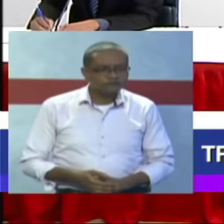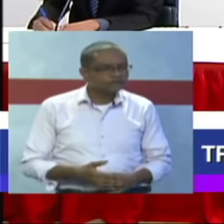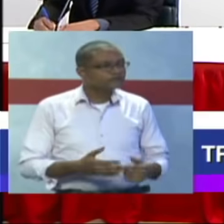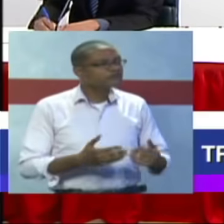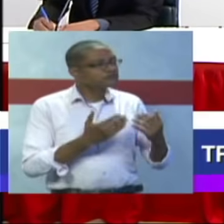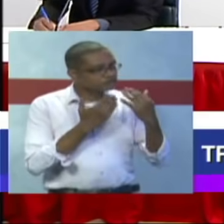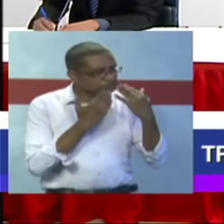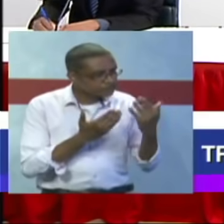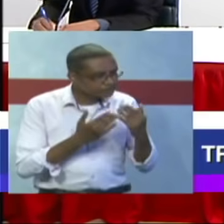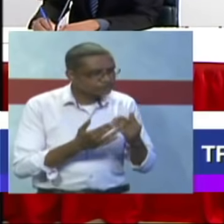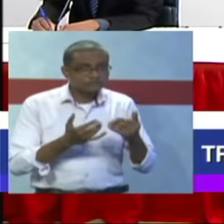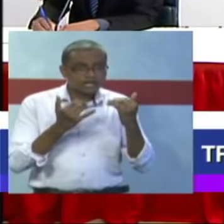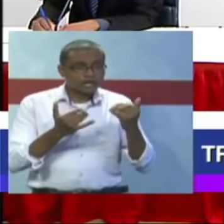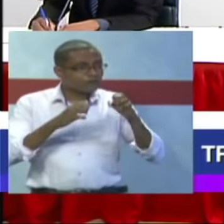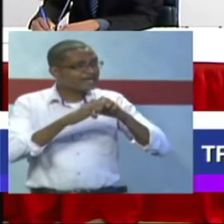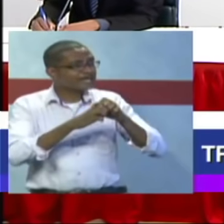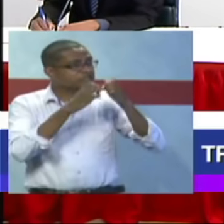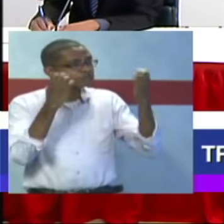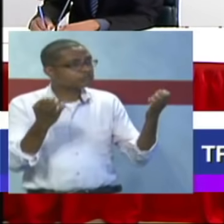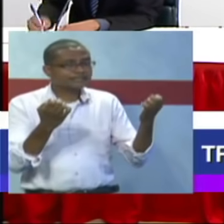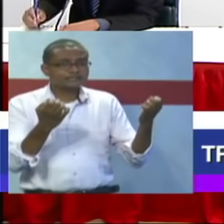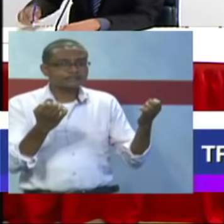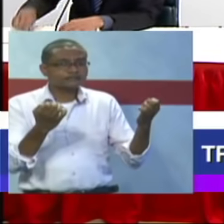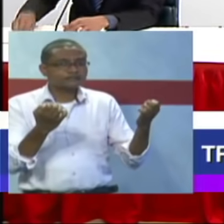your 2 questions. Good morning.